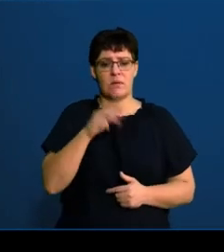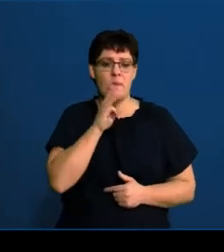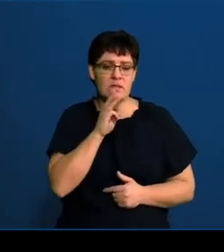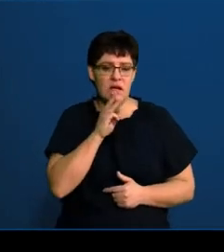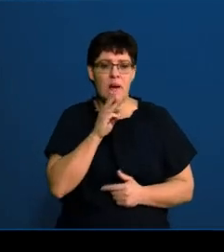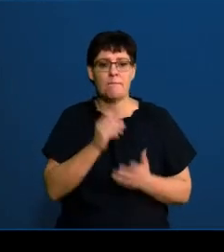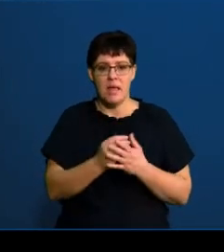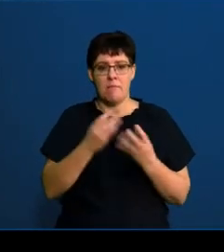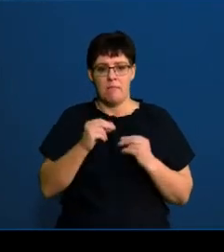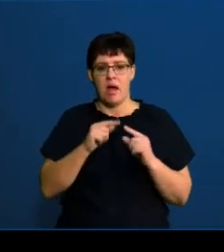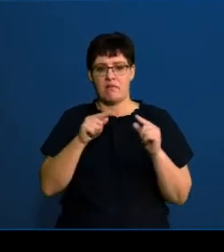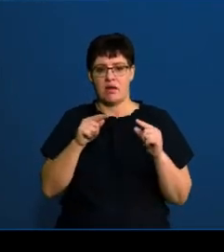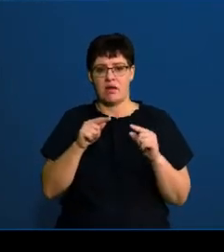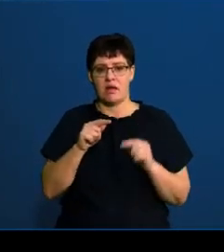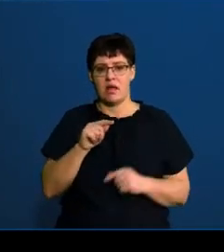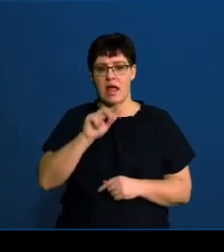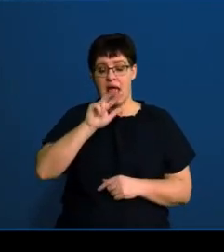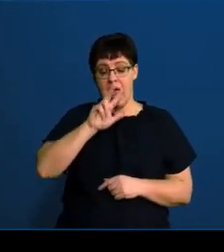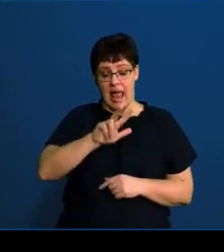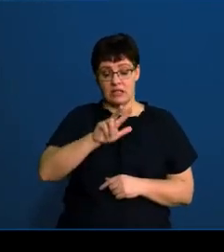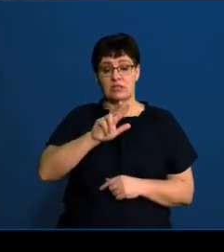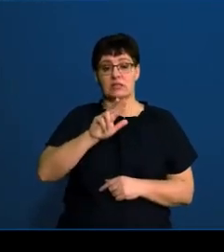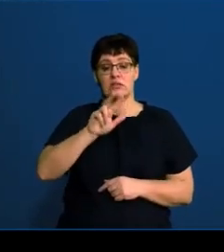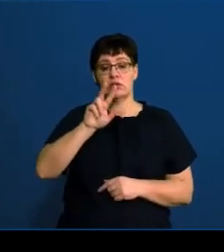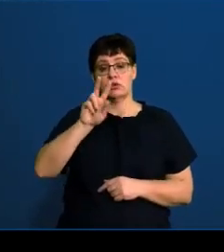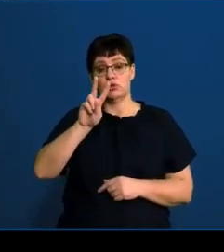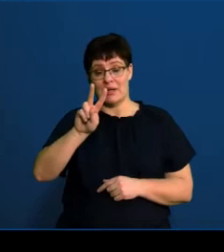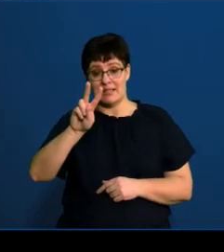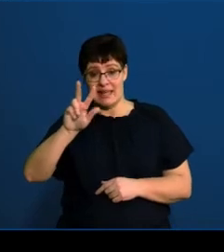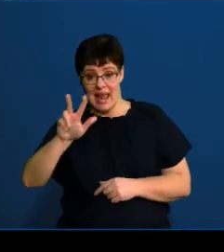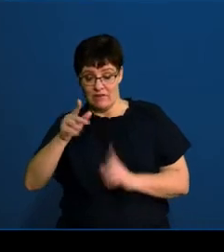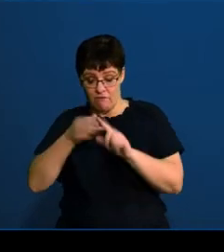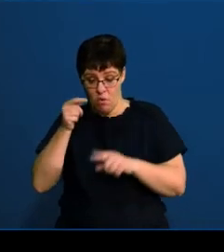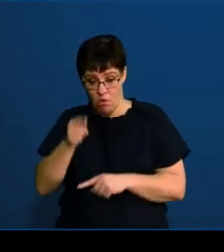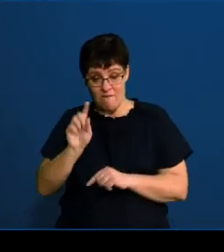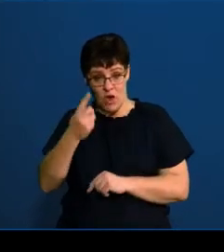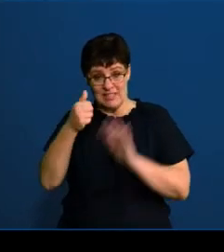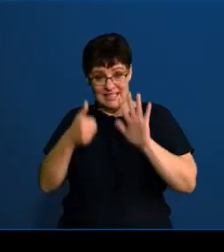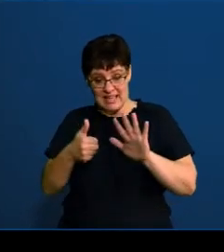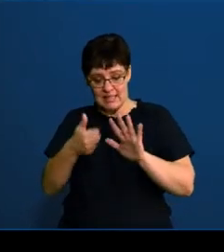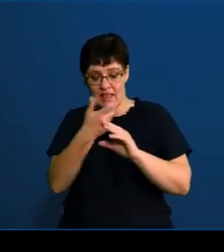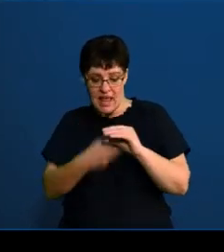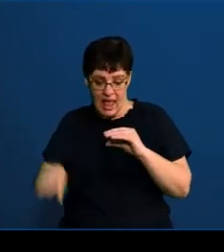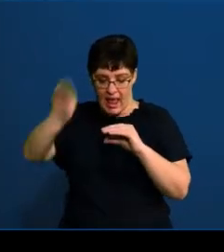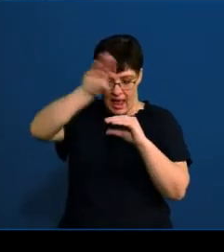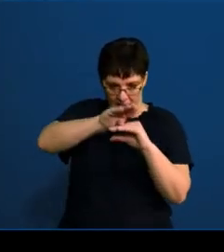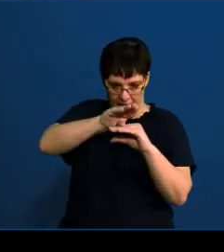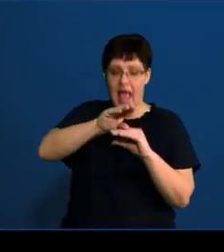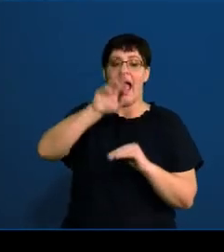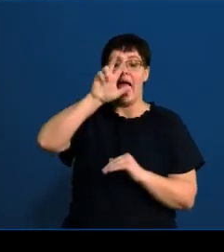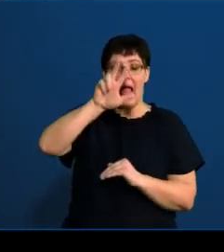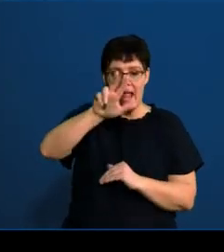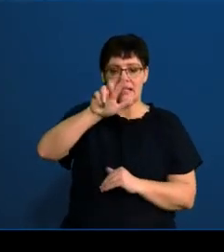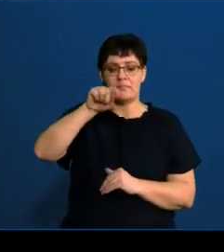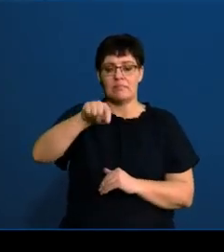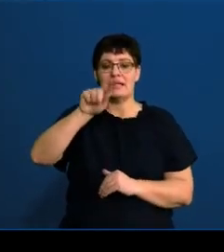have a graph like this. They would pay R8.28 for that part, the first 6 kilolitres, and then they would pay R8.79